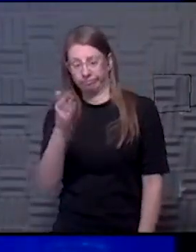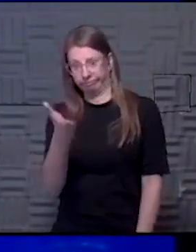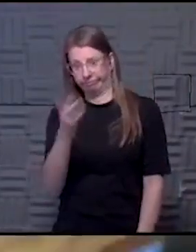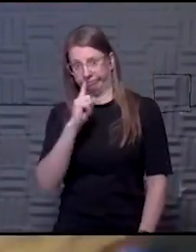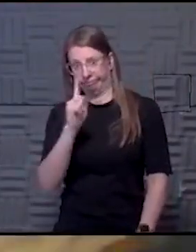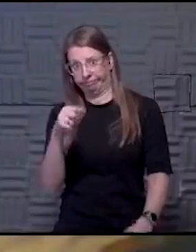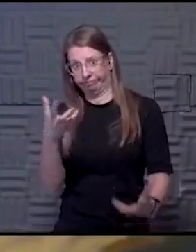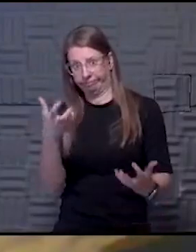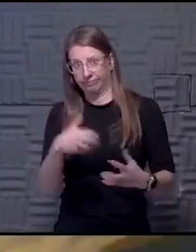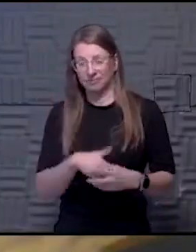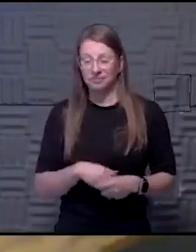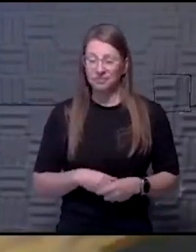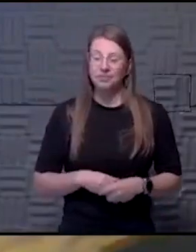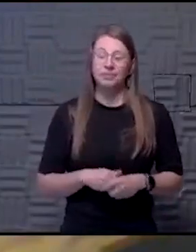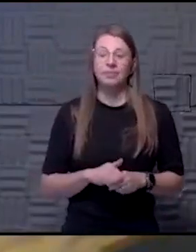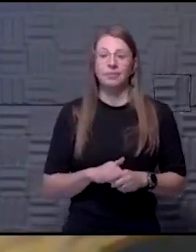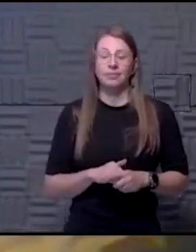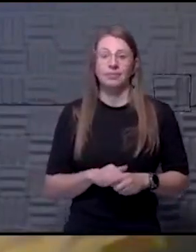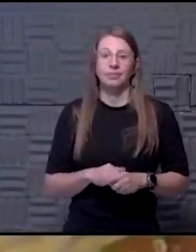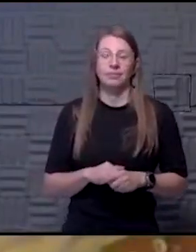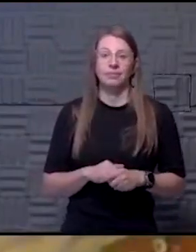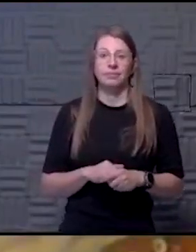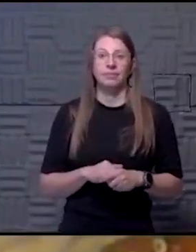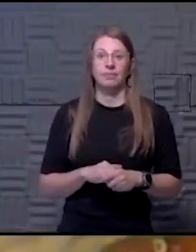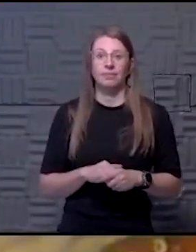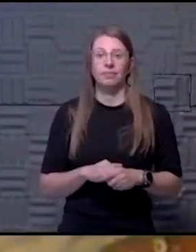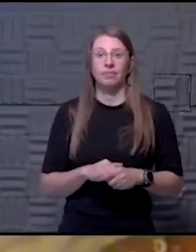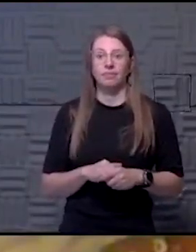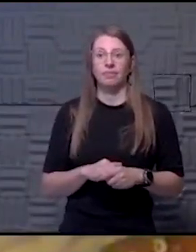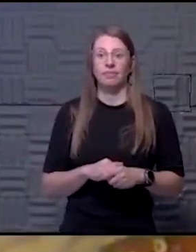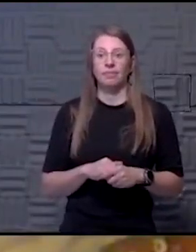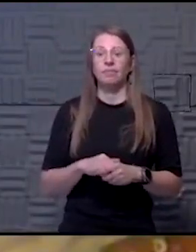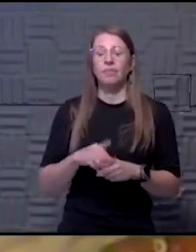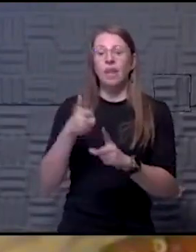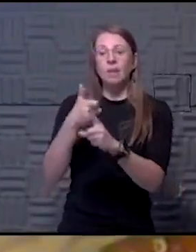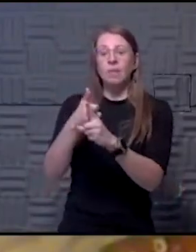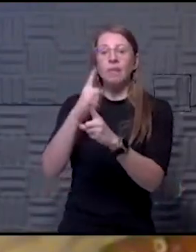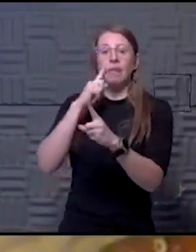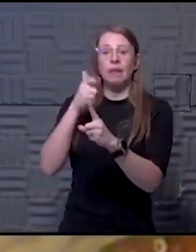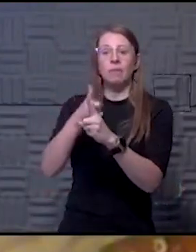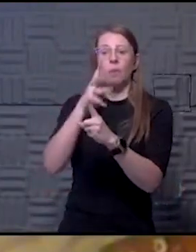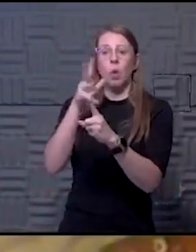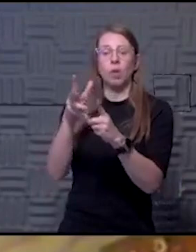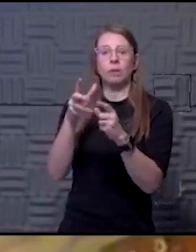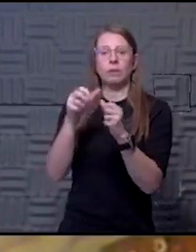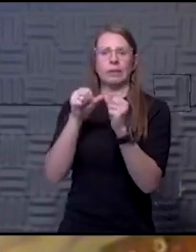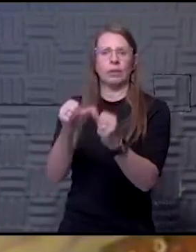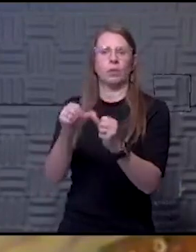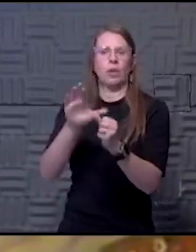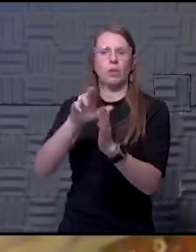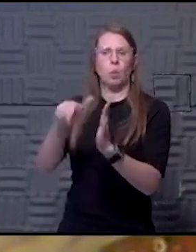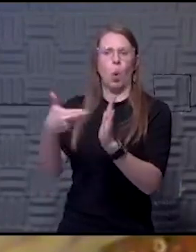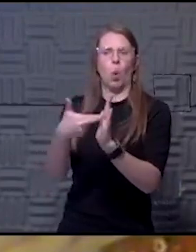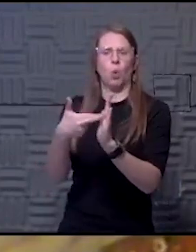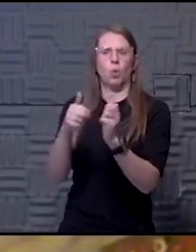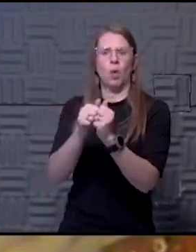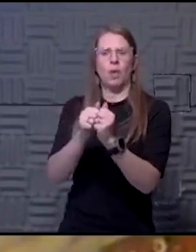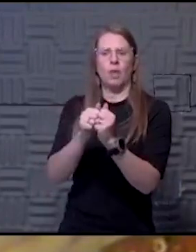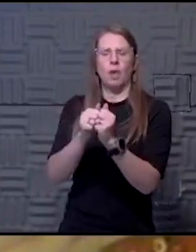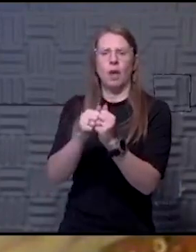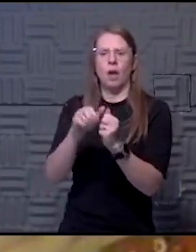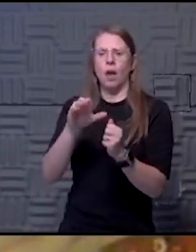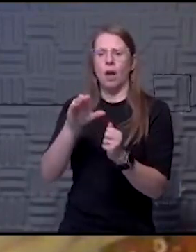alley. Well, the General Perna thinks he's going to continue in his same role with Operation Warp